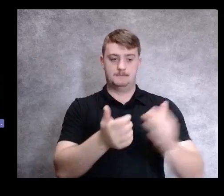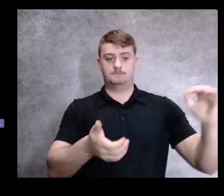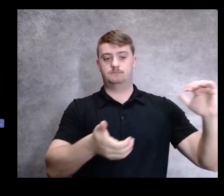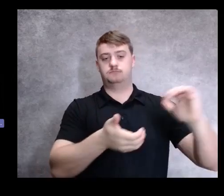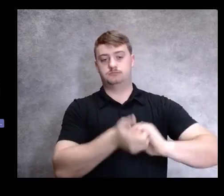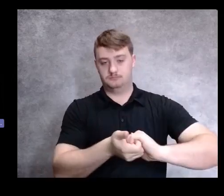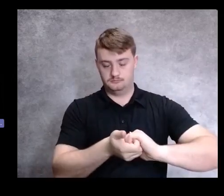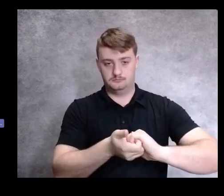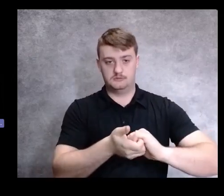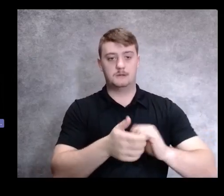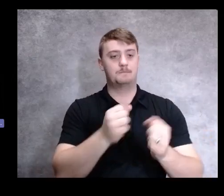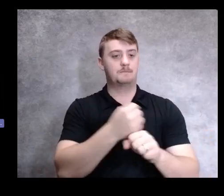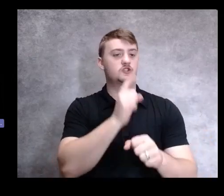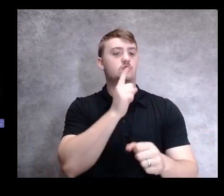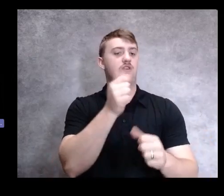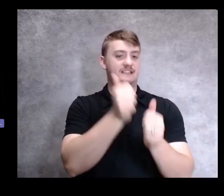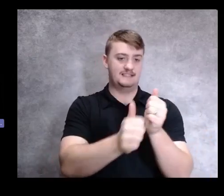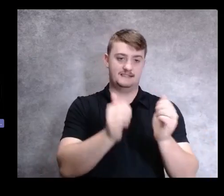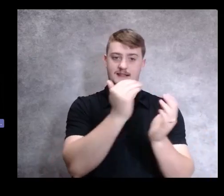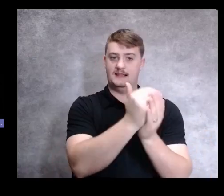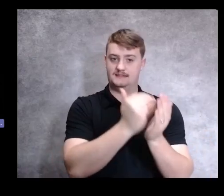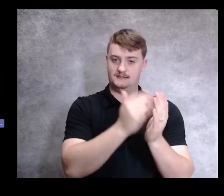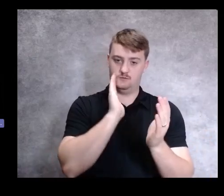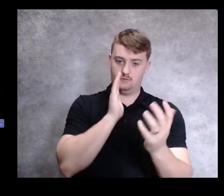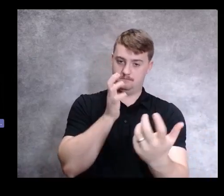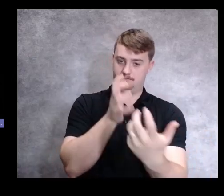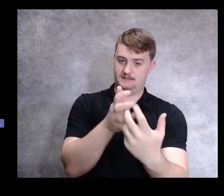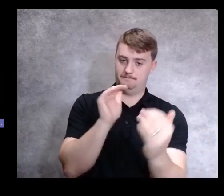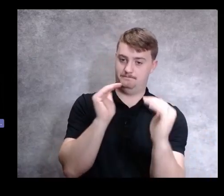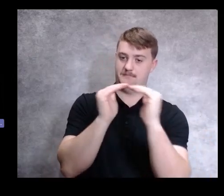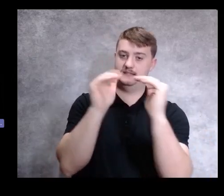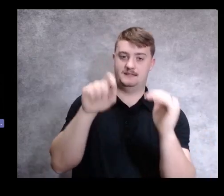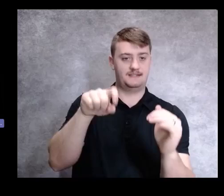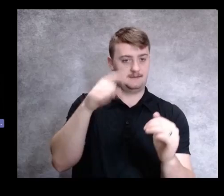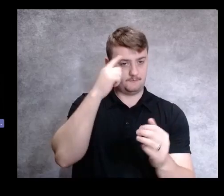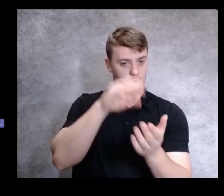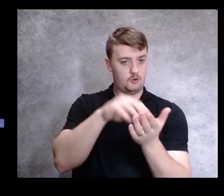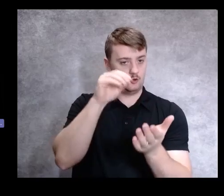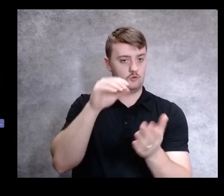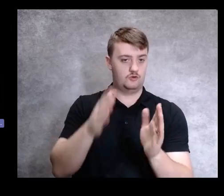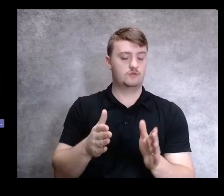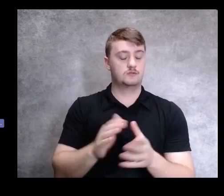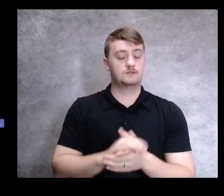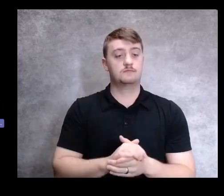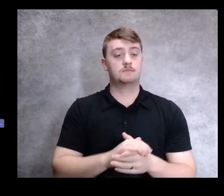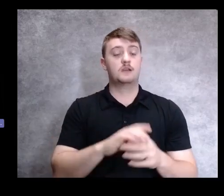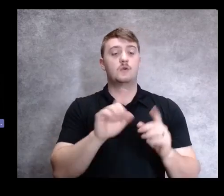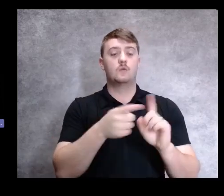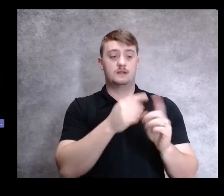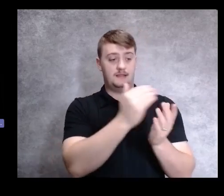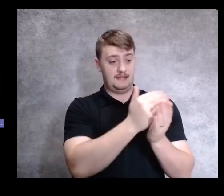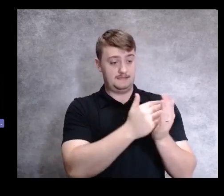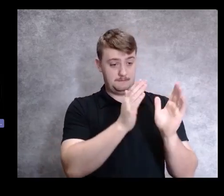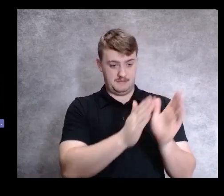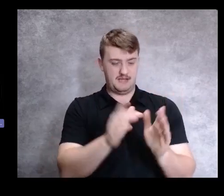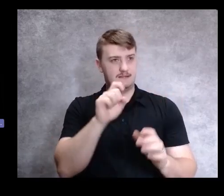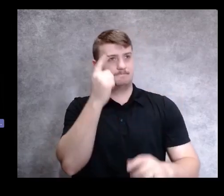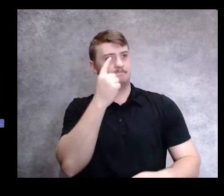and ensure that each lesson will meet the needs of your learners. As you look through lesson plans, think through how a lesson